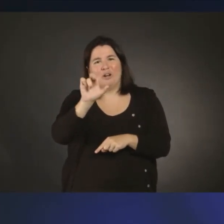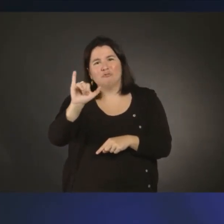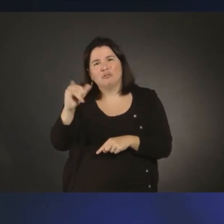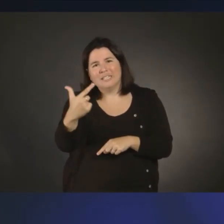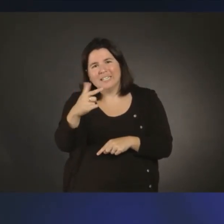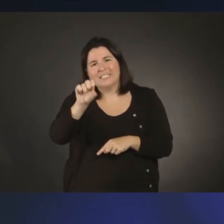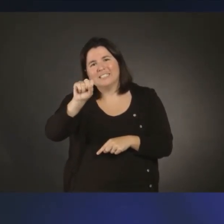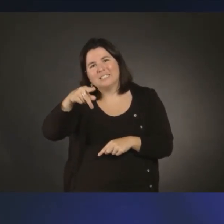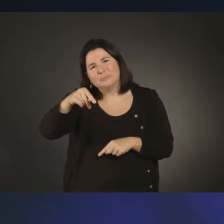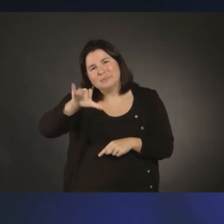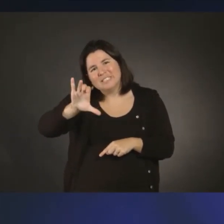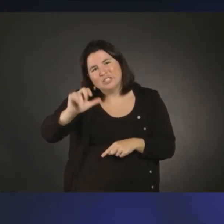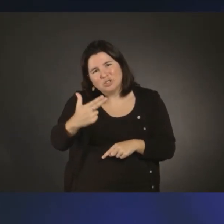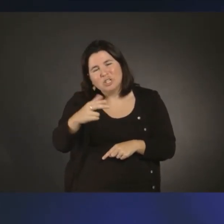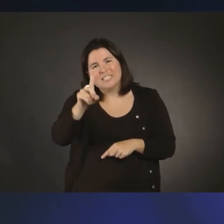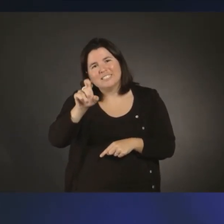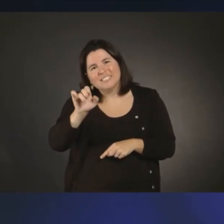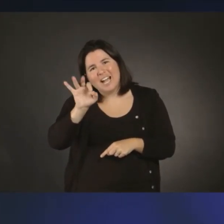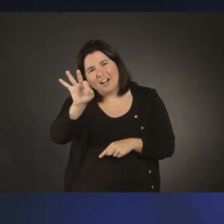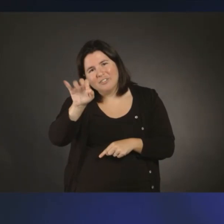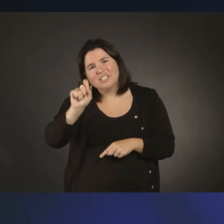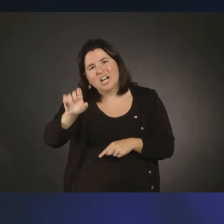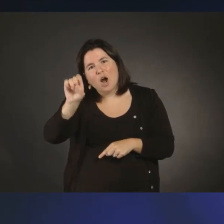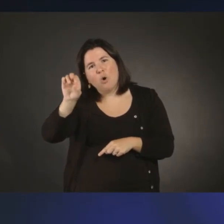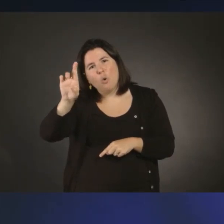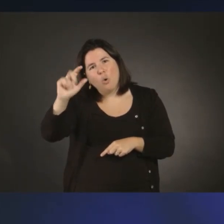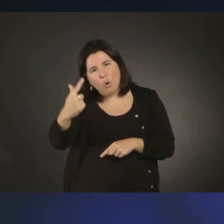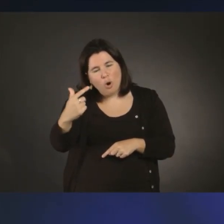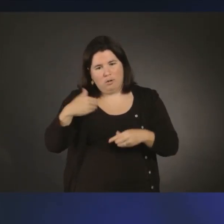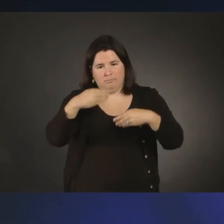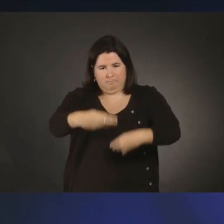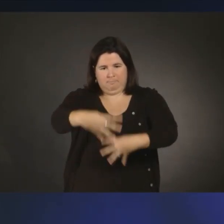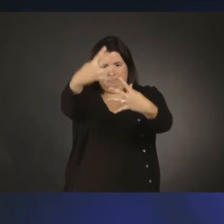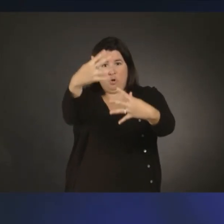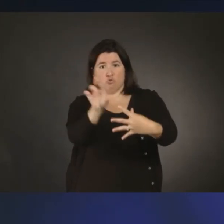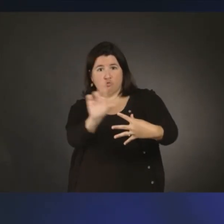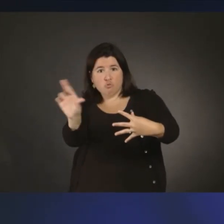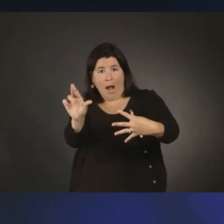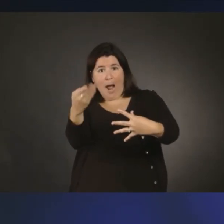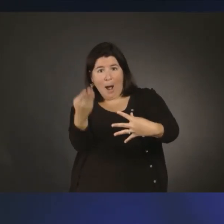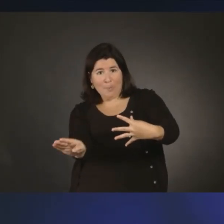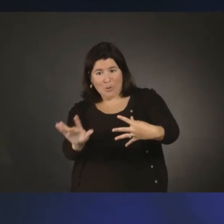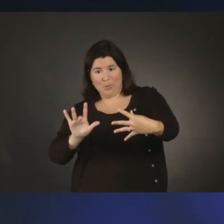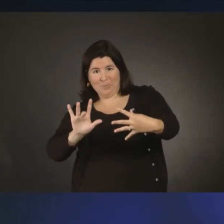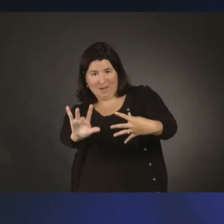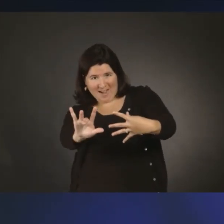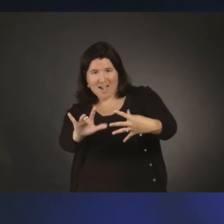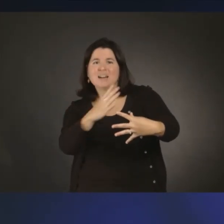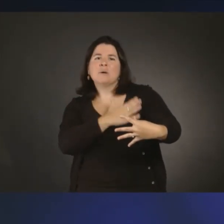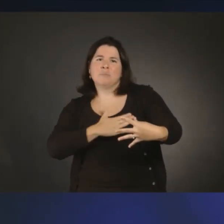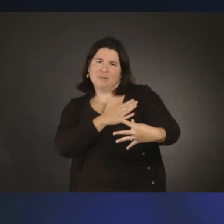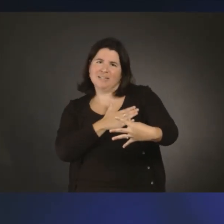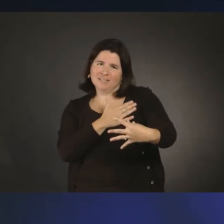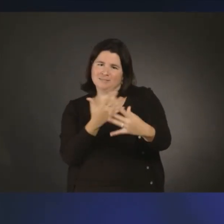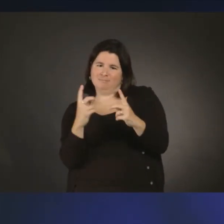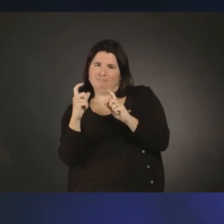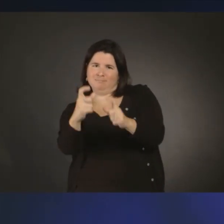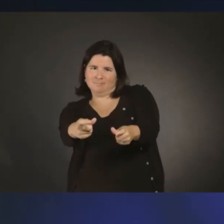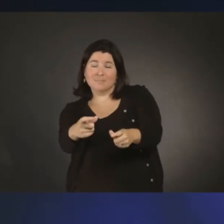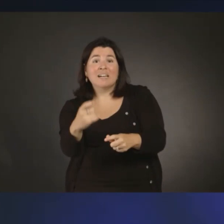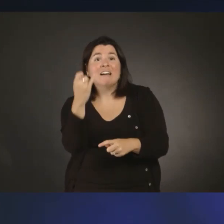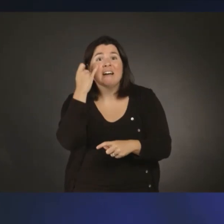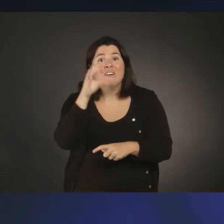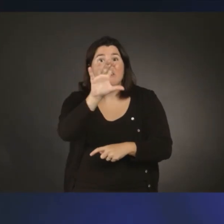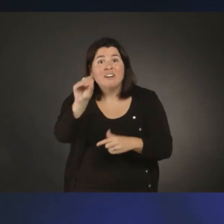on the blue donate button on the right near the middle of your screen. Anyone who donates $50 or more